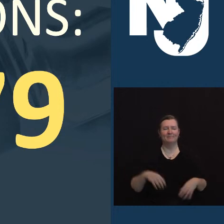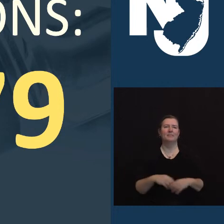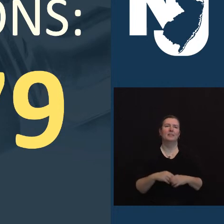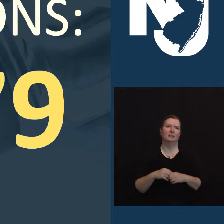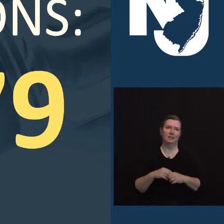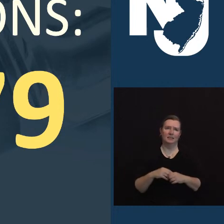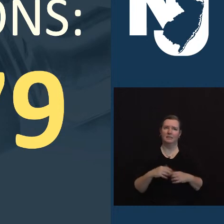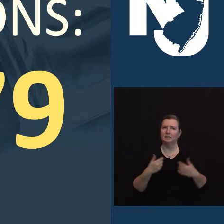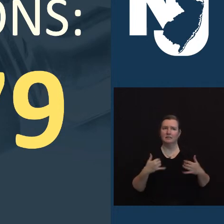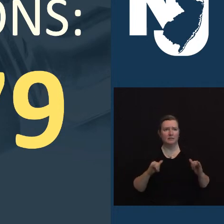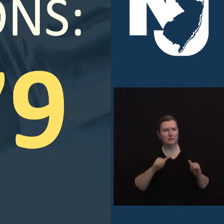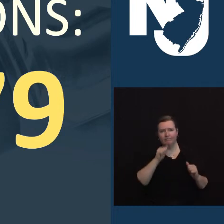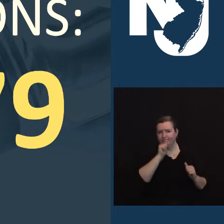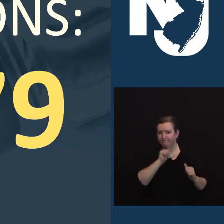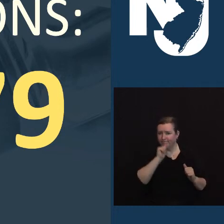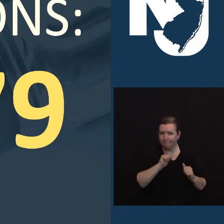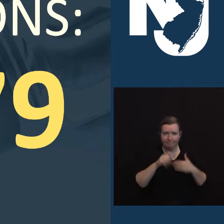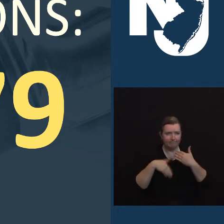to plow through this.